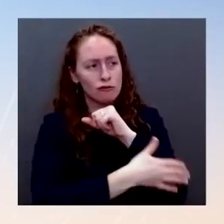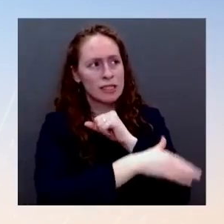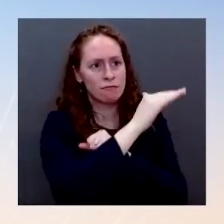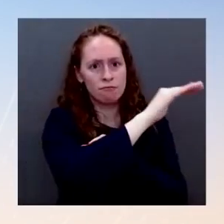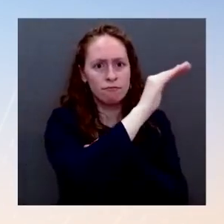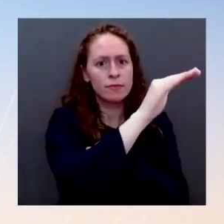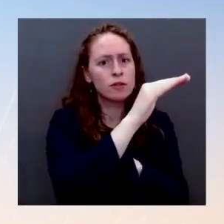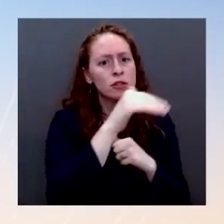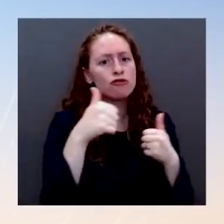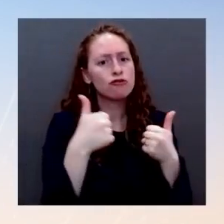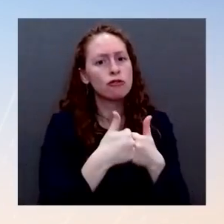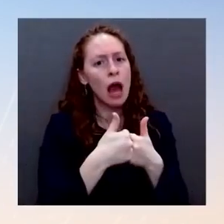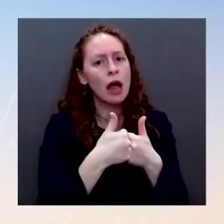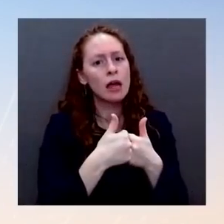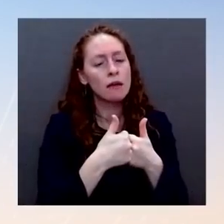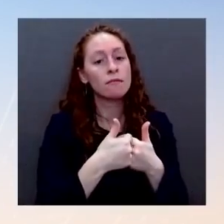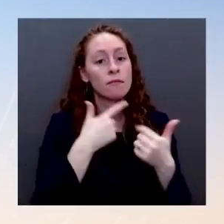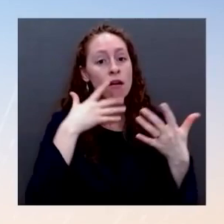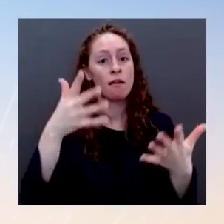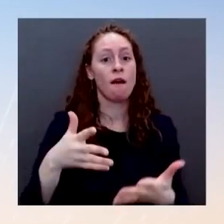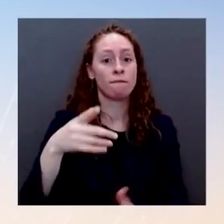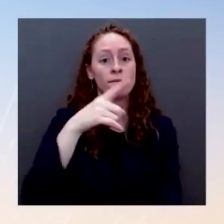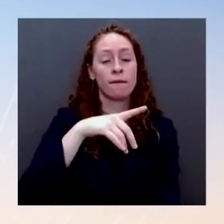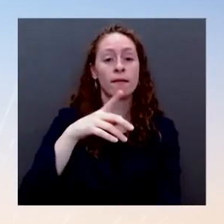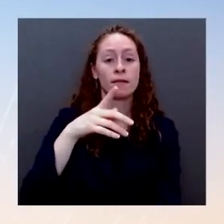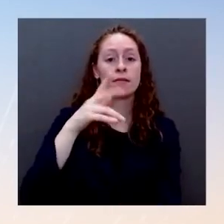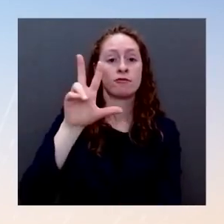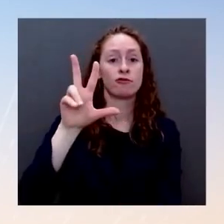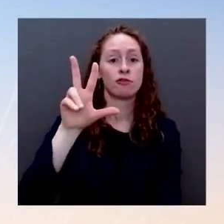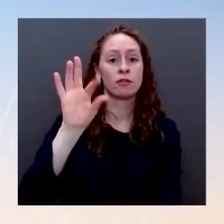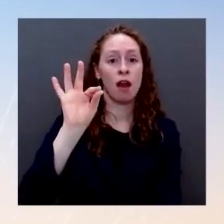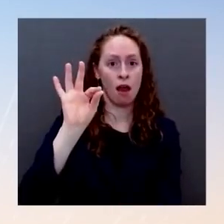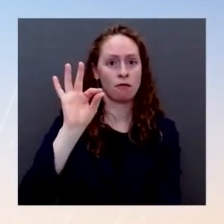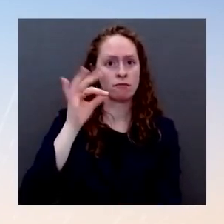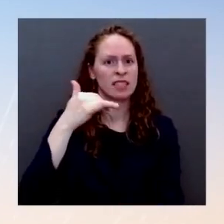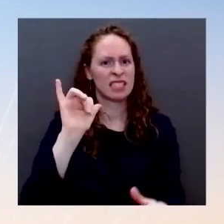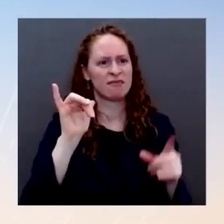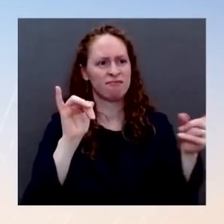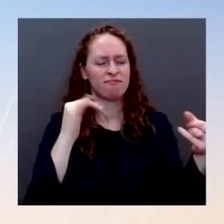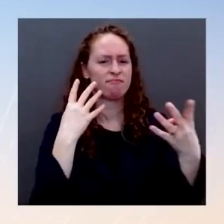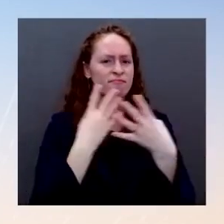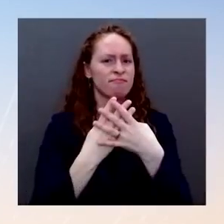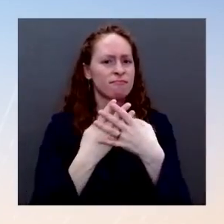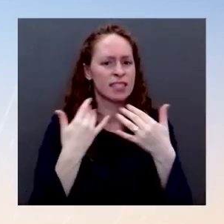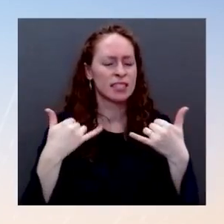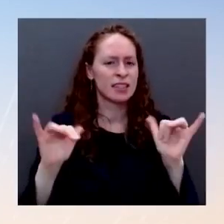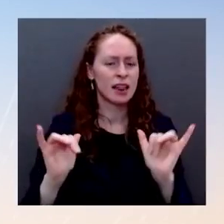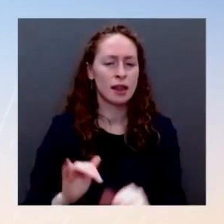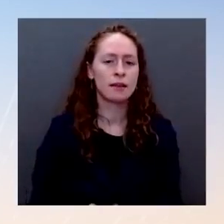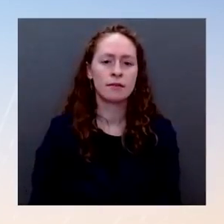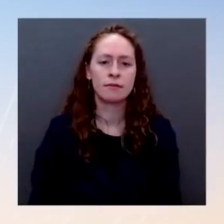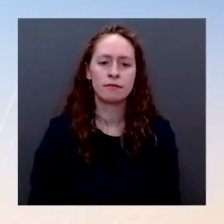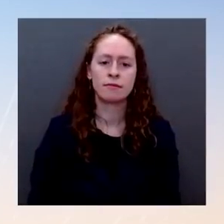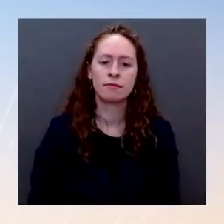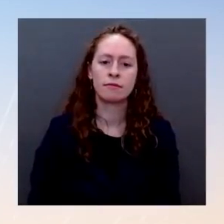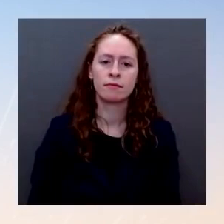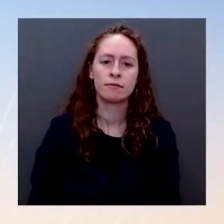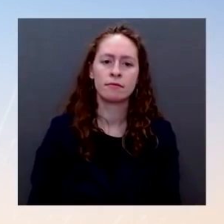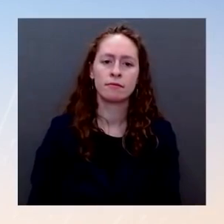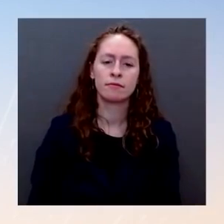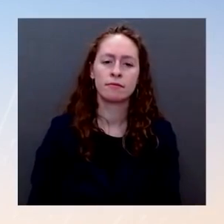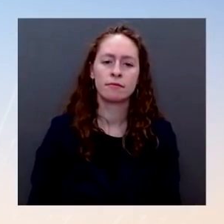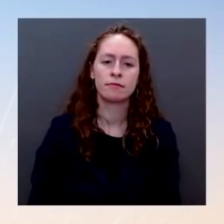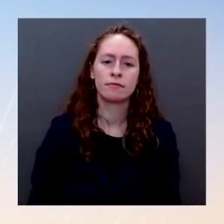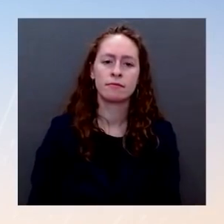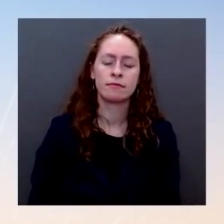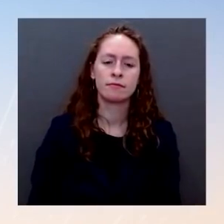piece that was in the NDAA statement because we feel it's obviously creating burden and a hindrance to our progress